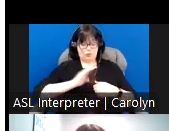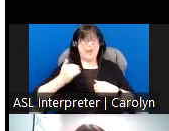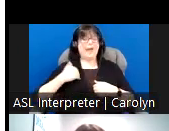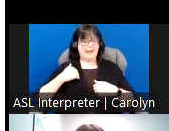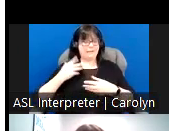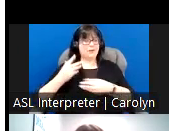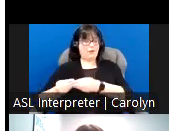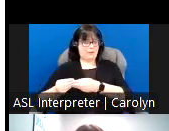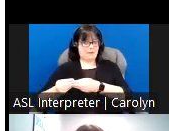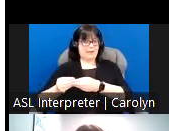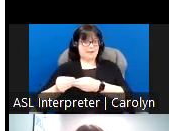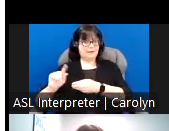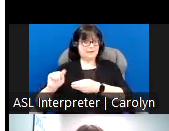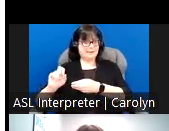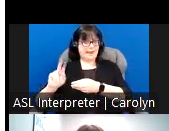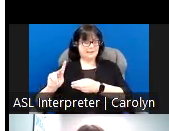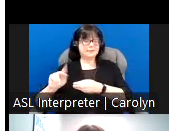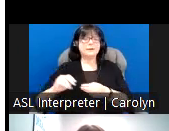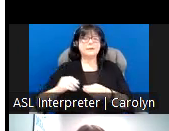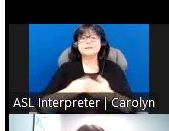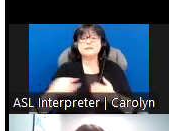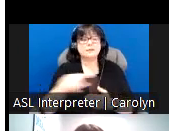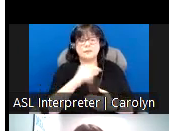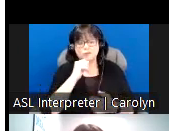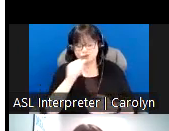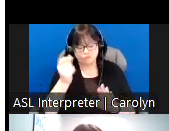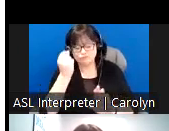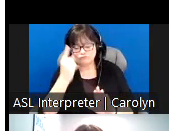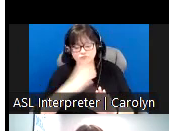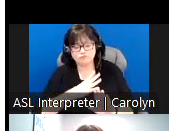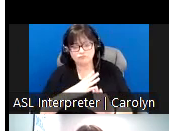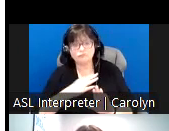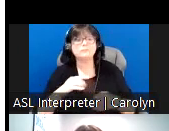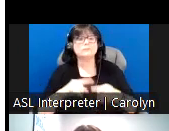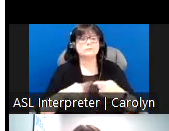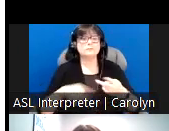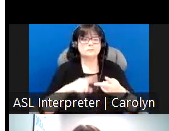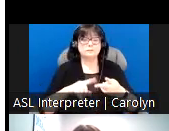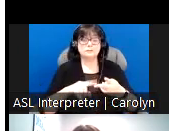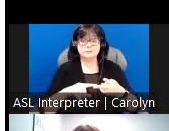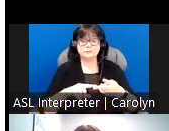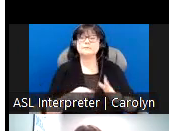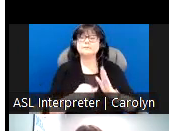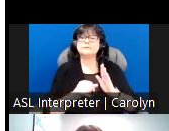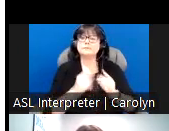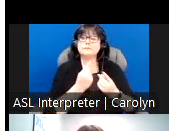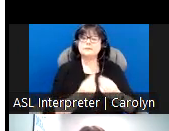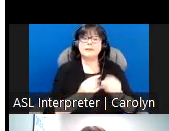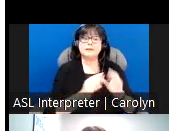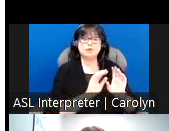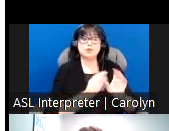people don't, so I understand that a little bit. Then it highlights the task groups and the levels of culminating tasks are